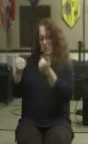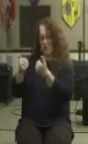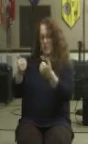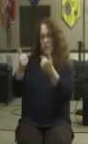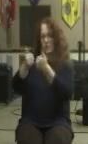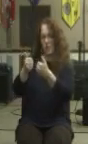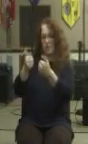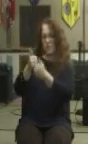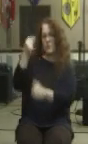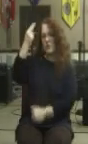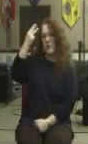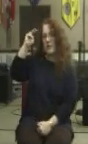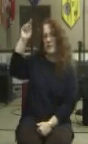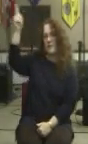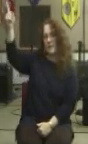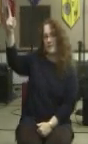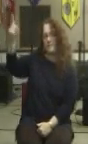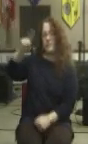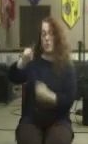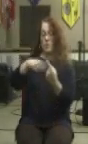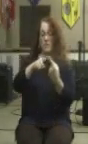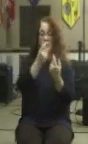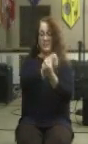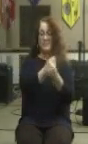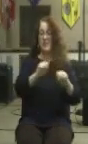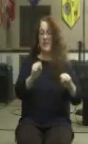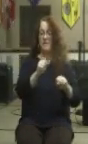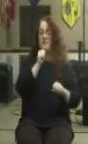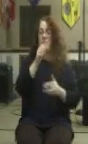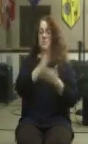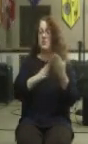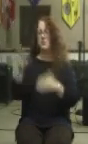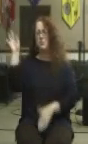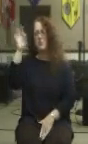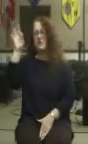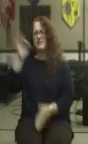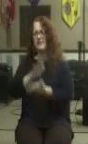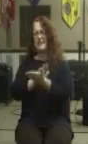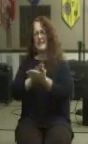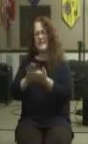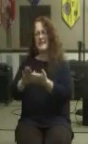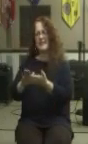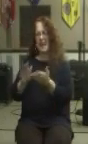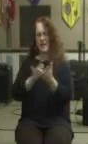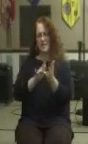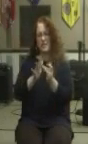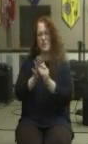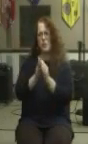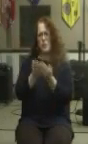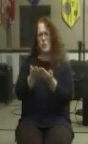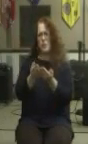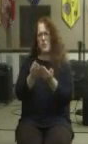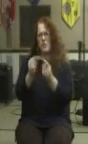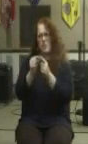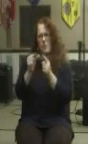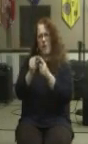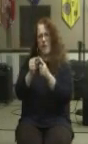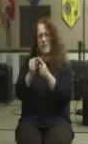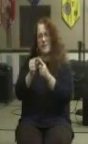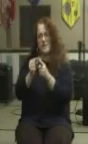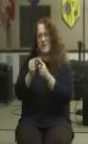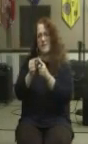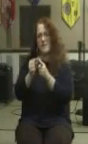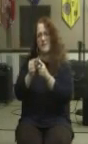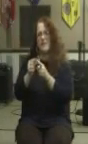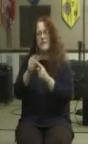Him. I don't know if you know that. When you got saved, you didn't get saved because someone preached such a nice word.